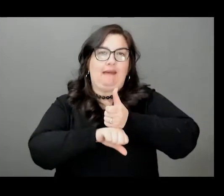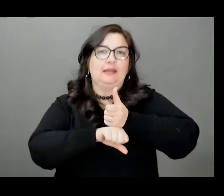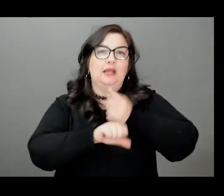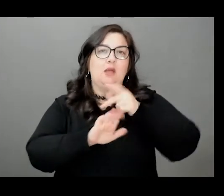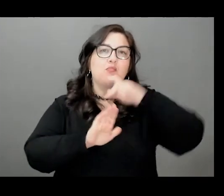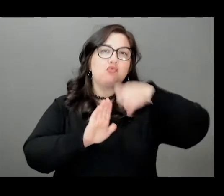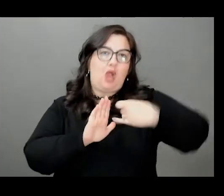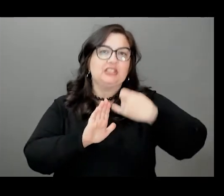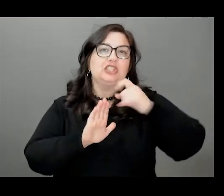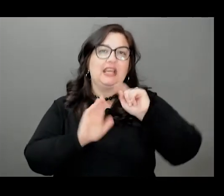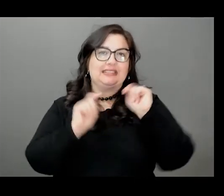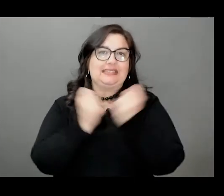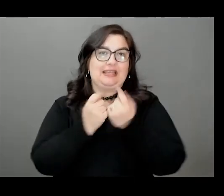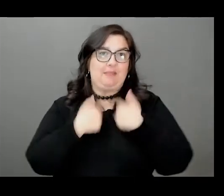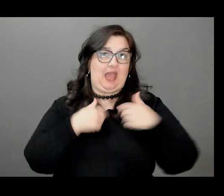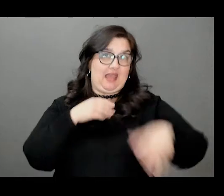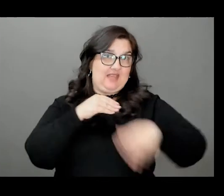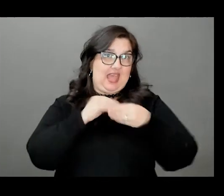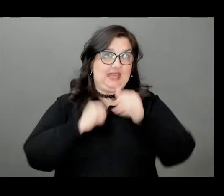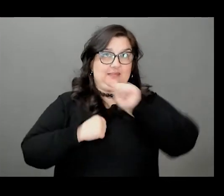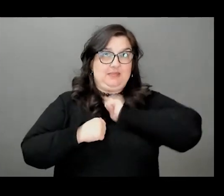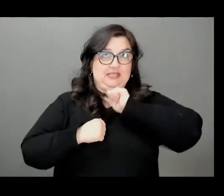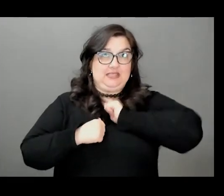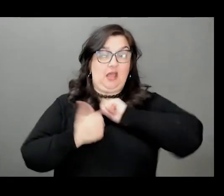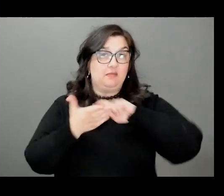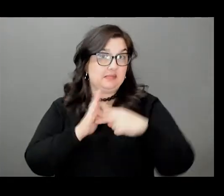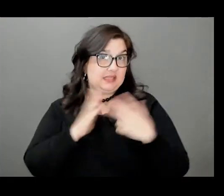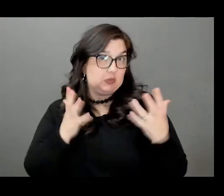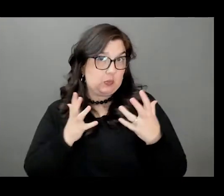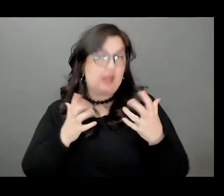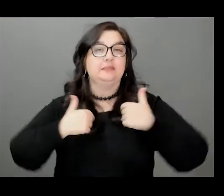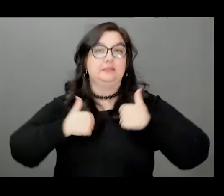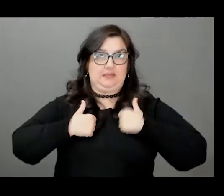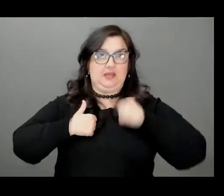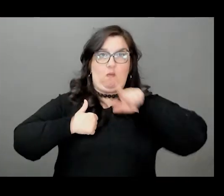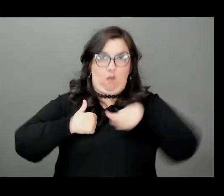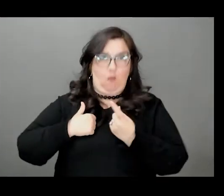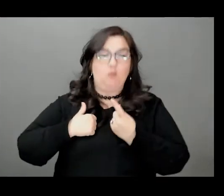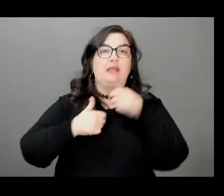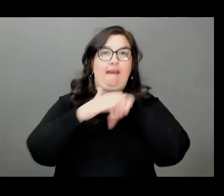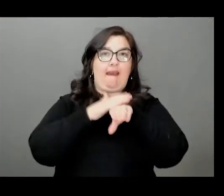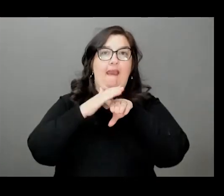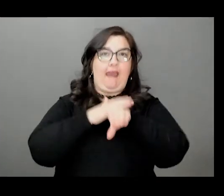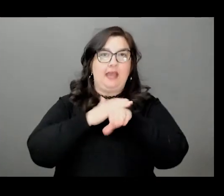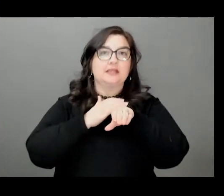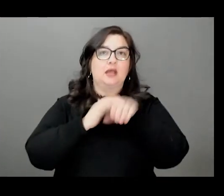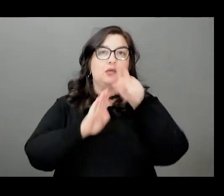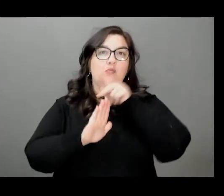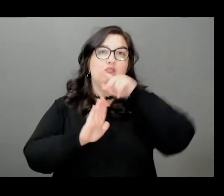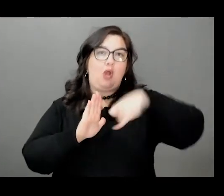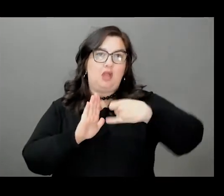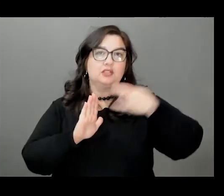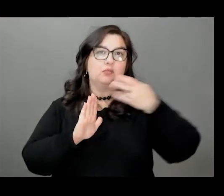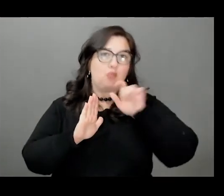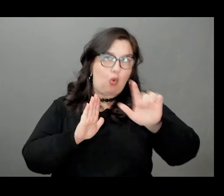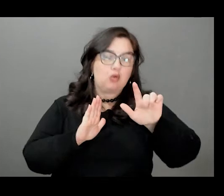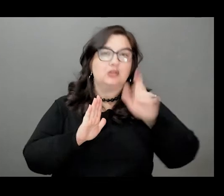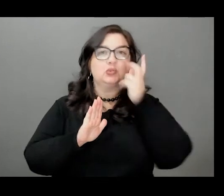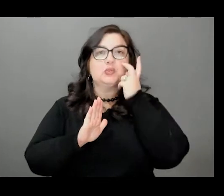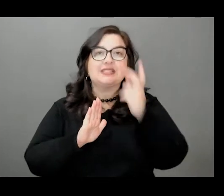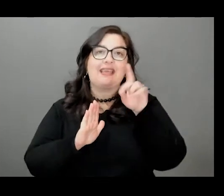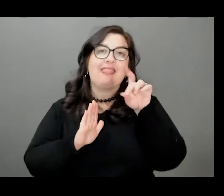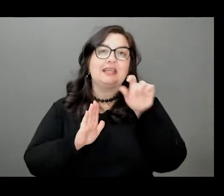kind of move forward, I've already created a project team and I've added myself. So that means only I will have